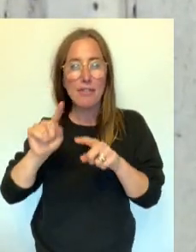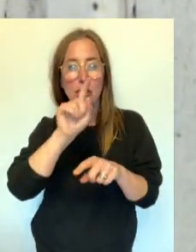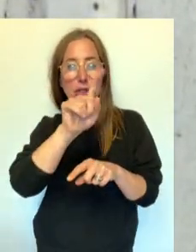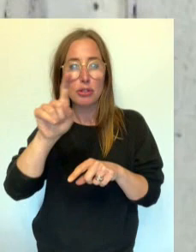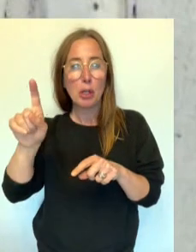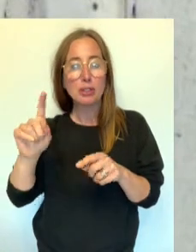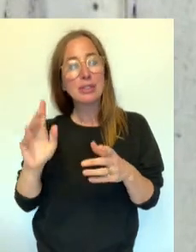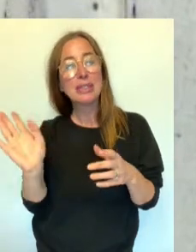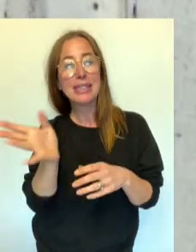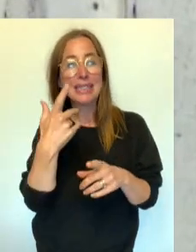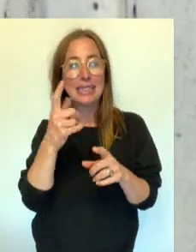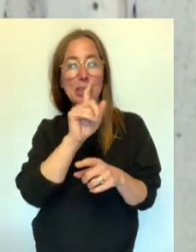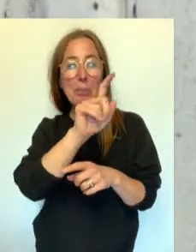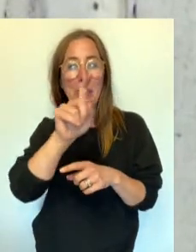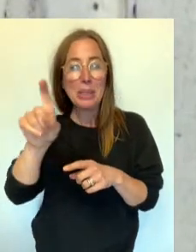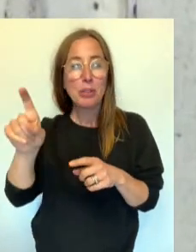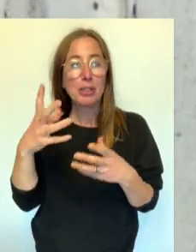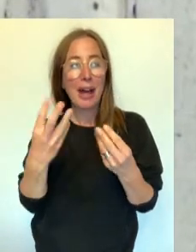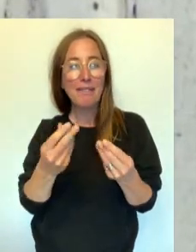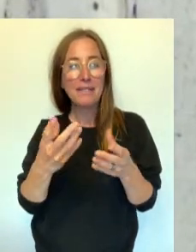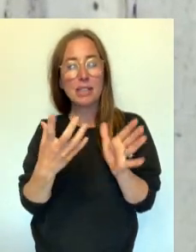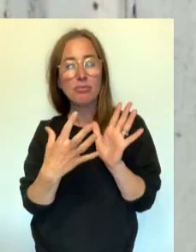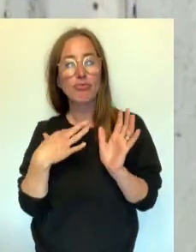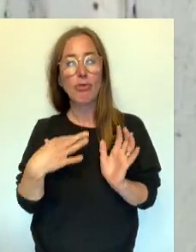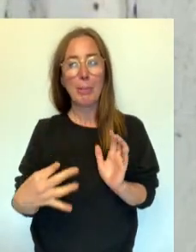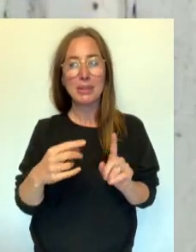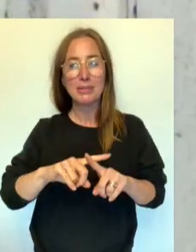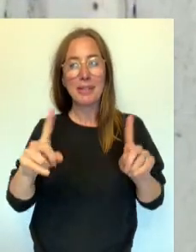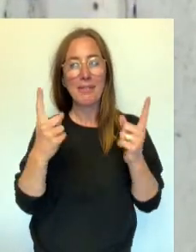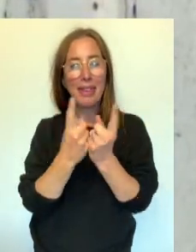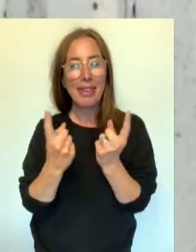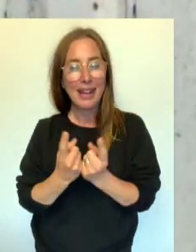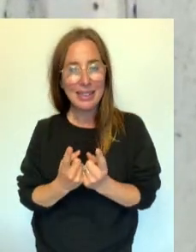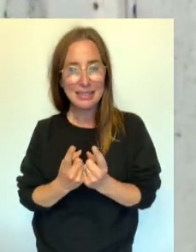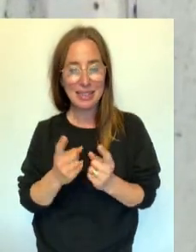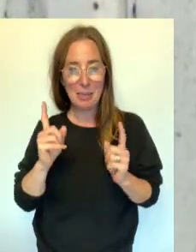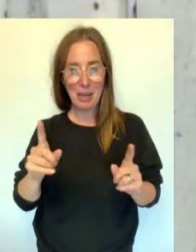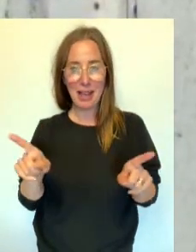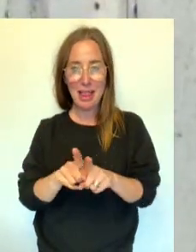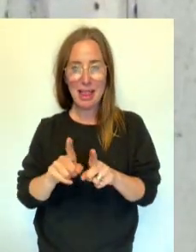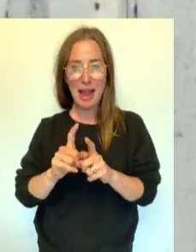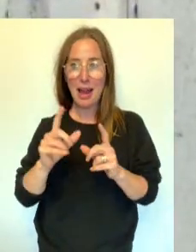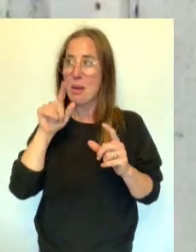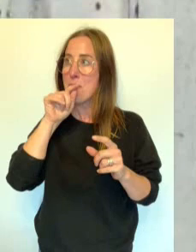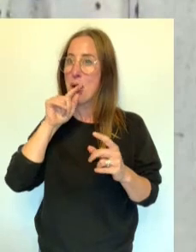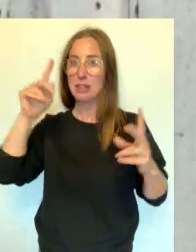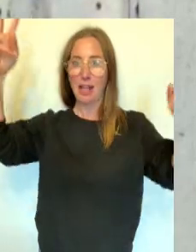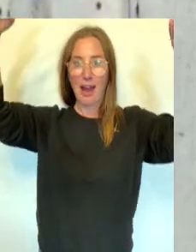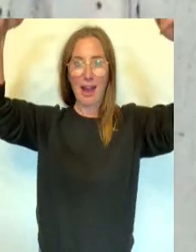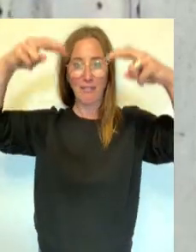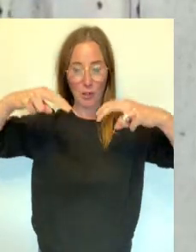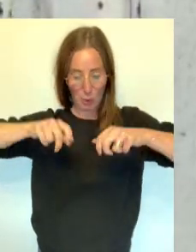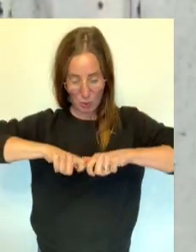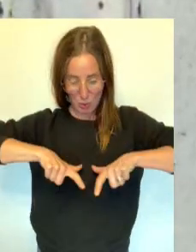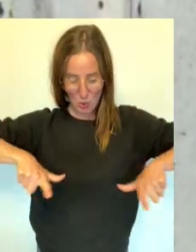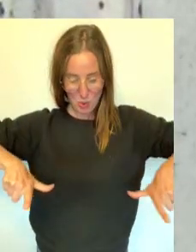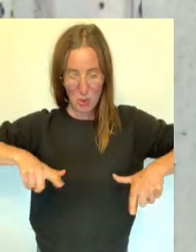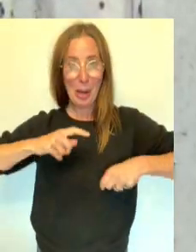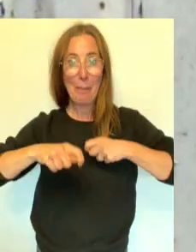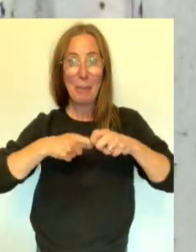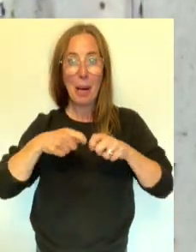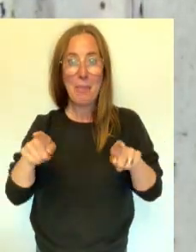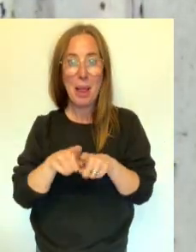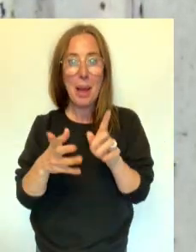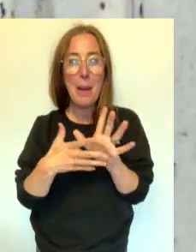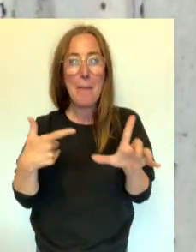or kind of like a bird's eye view of the land. They're almost like maps. And my friend Pete is going to tell us a